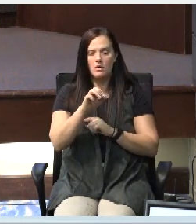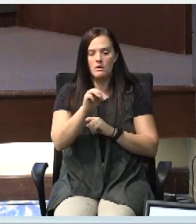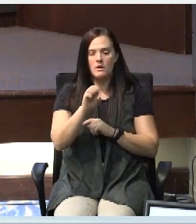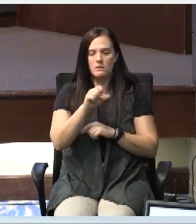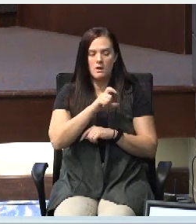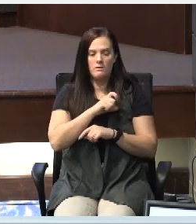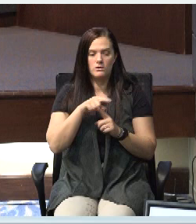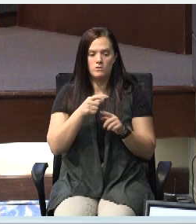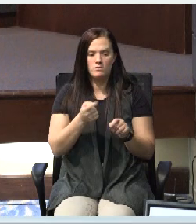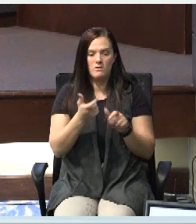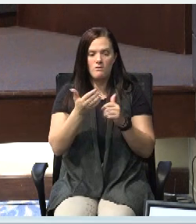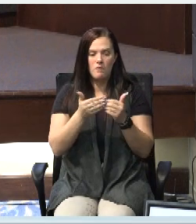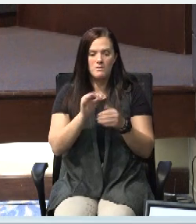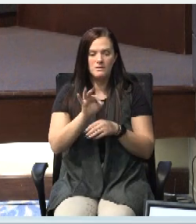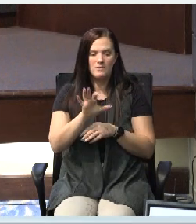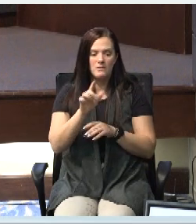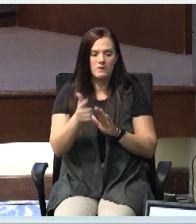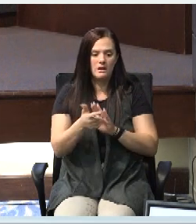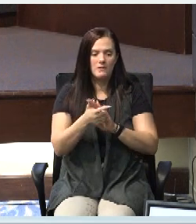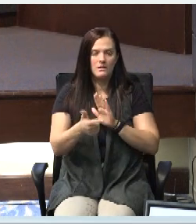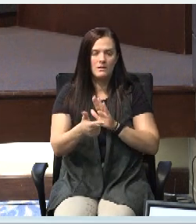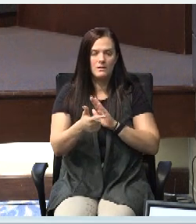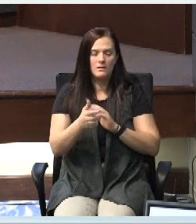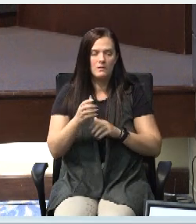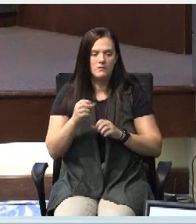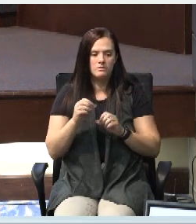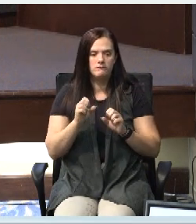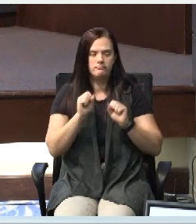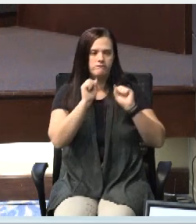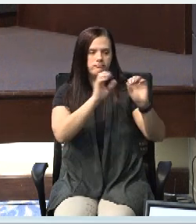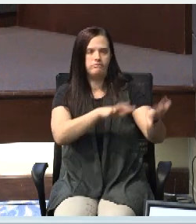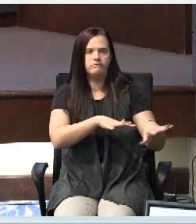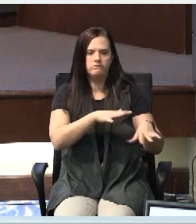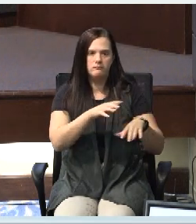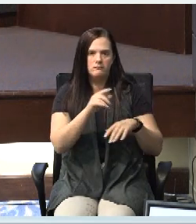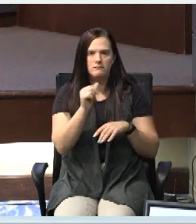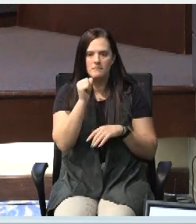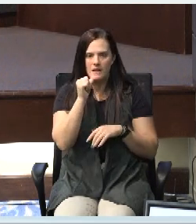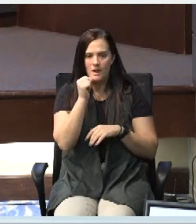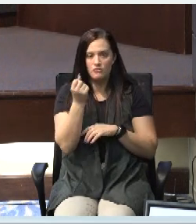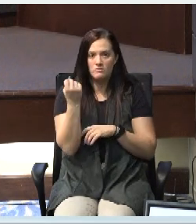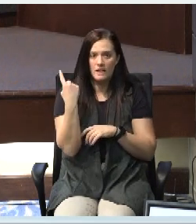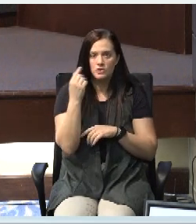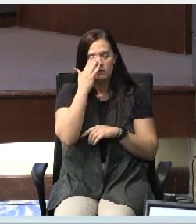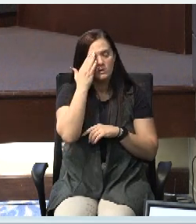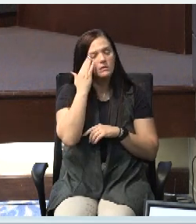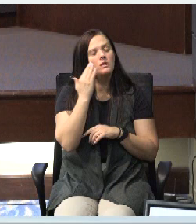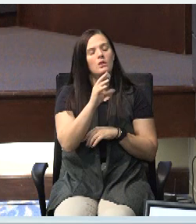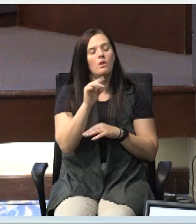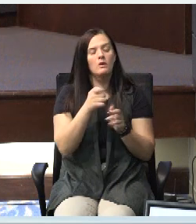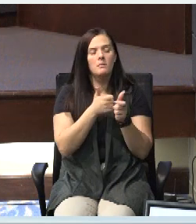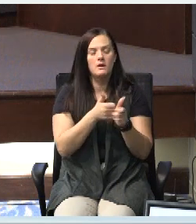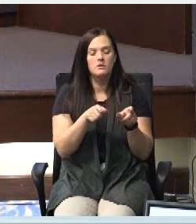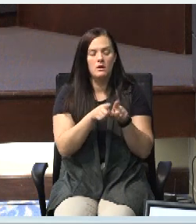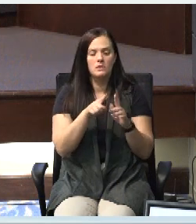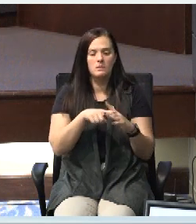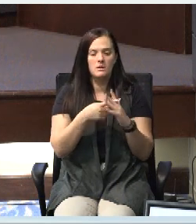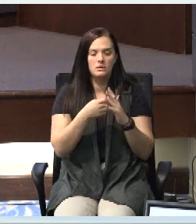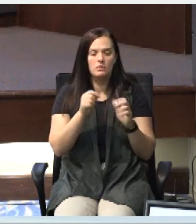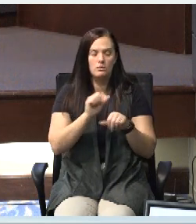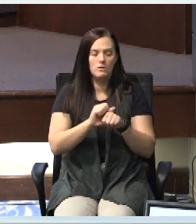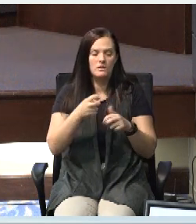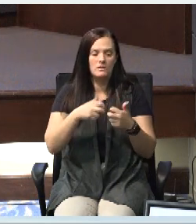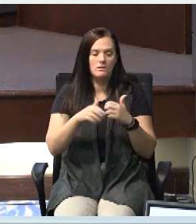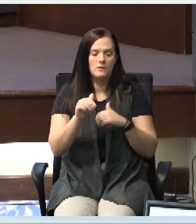officers removed almost 900 illegally dumped tires last year. Code compliance has also begun to work difficult